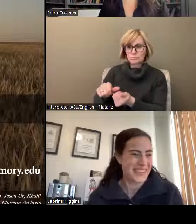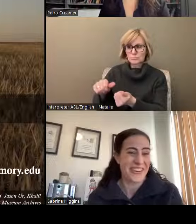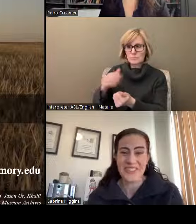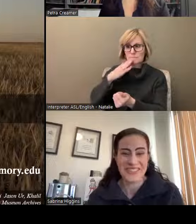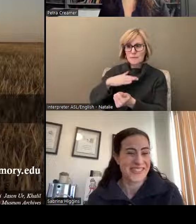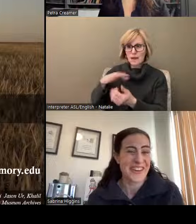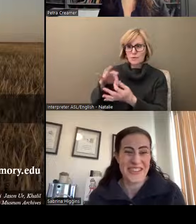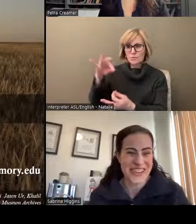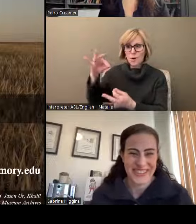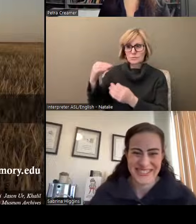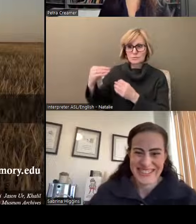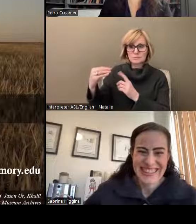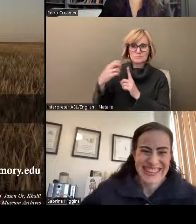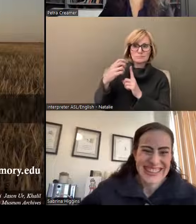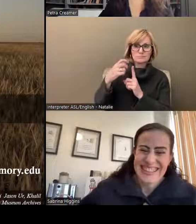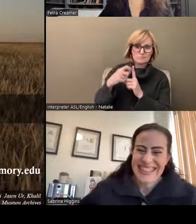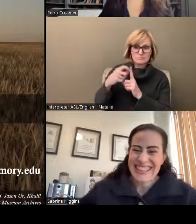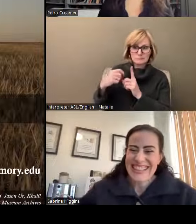So No, you don't.